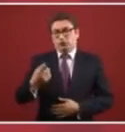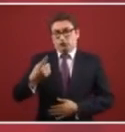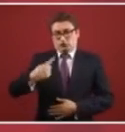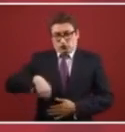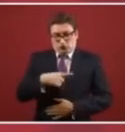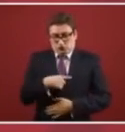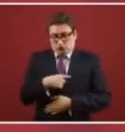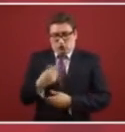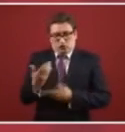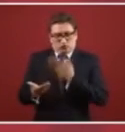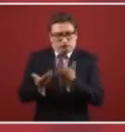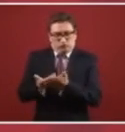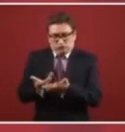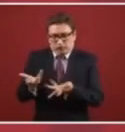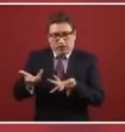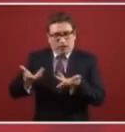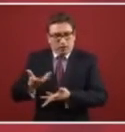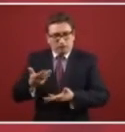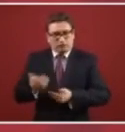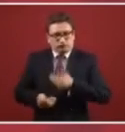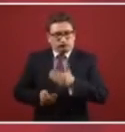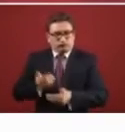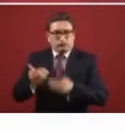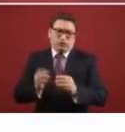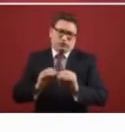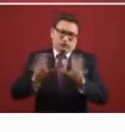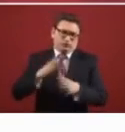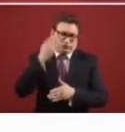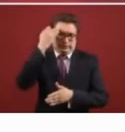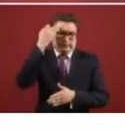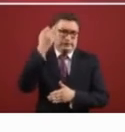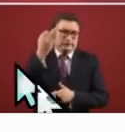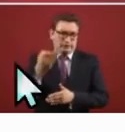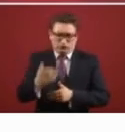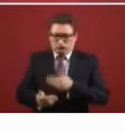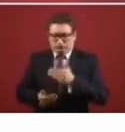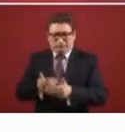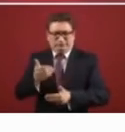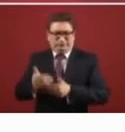haciendo. We have to resolve, claro, lleva tiempo, pero